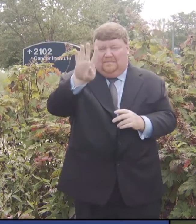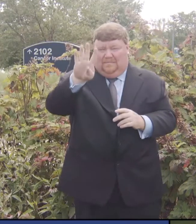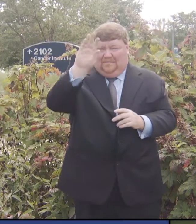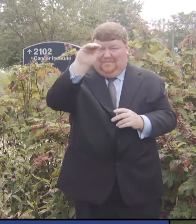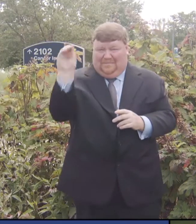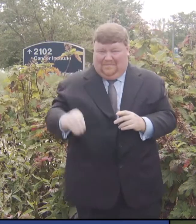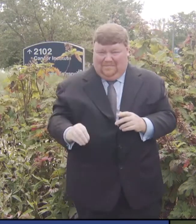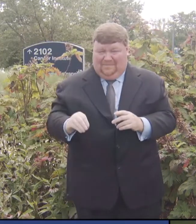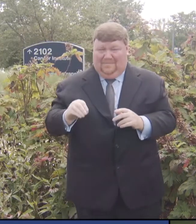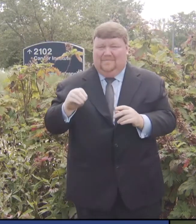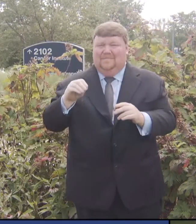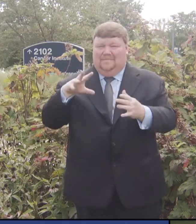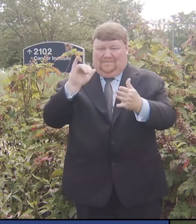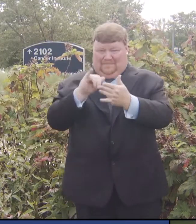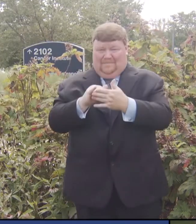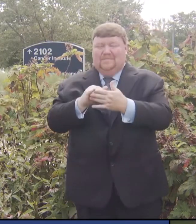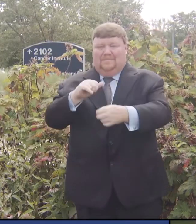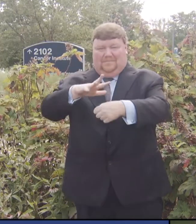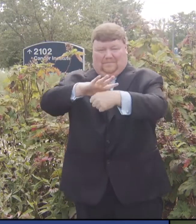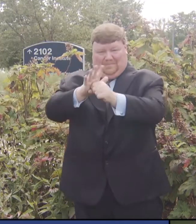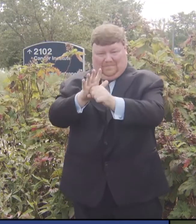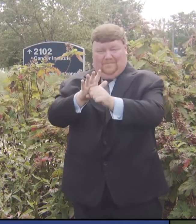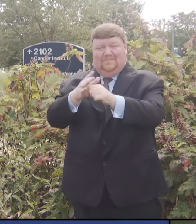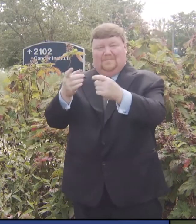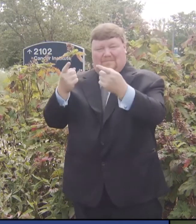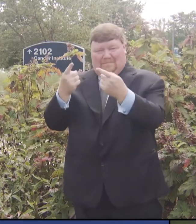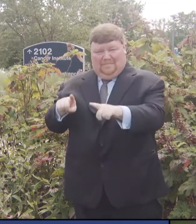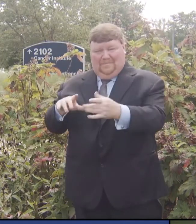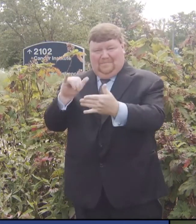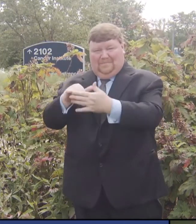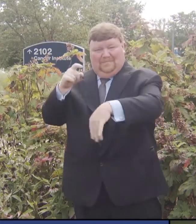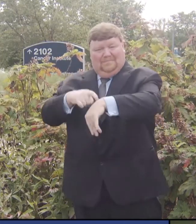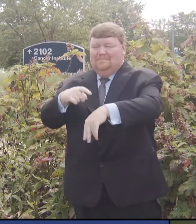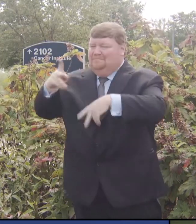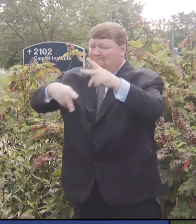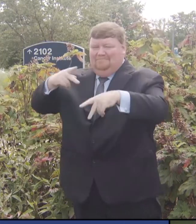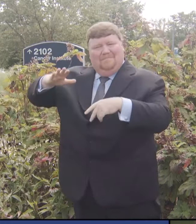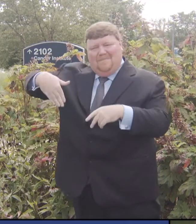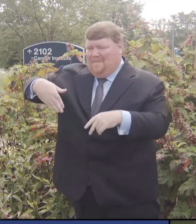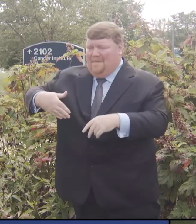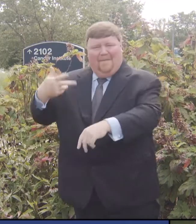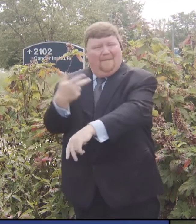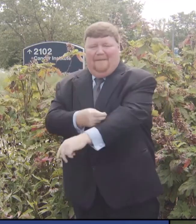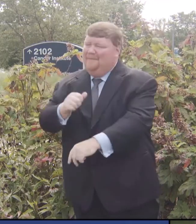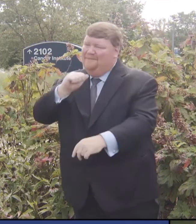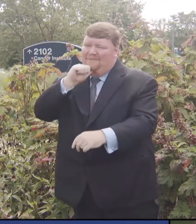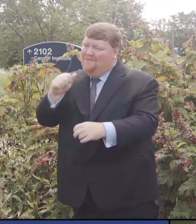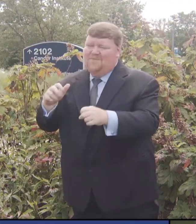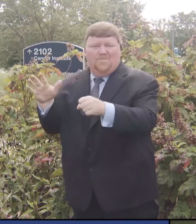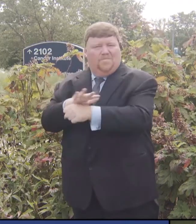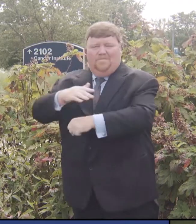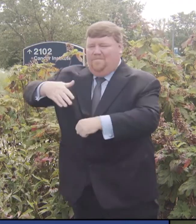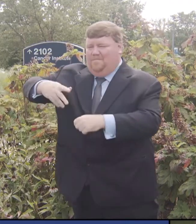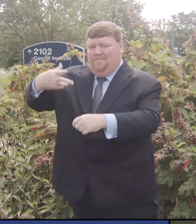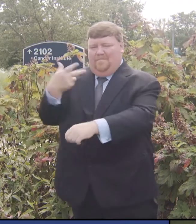94% of cases reported during this time period were in unvaccinated or not fully vaccinated